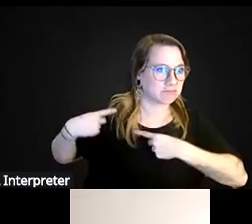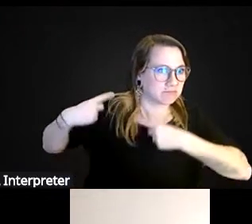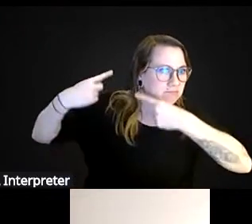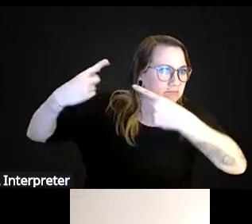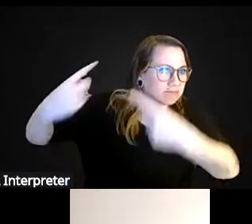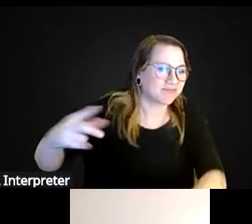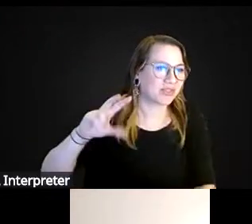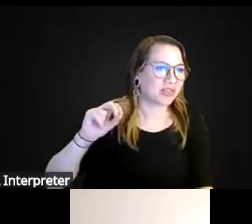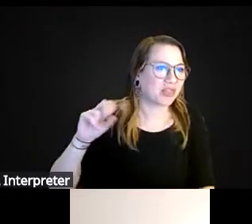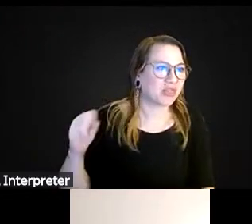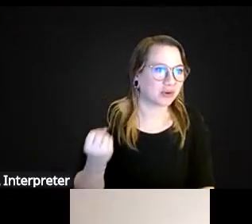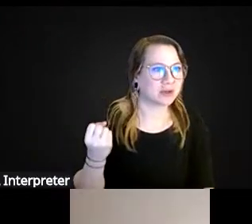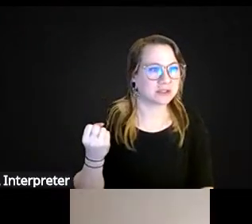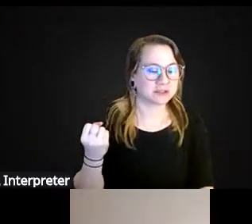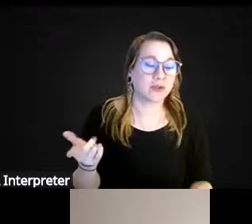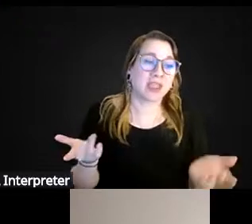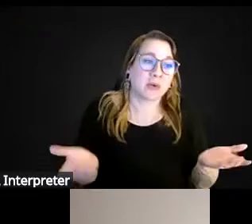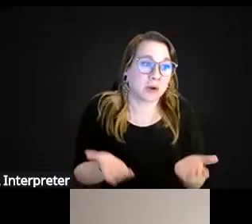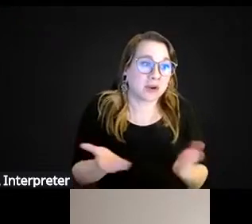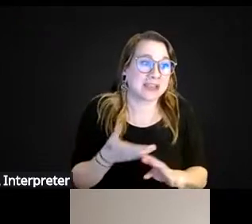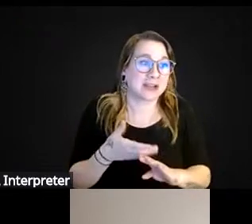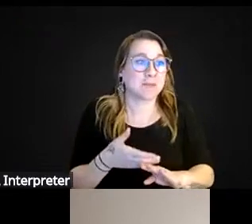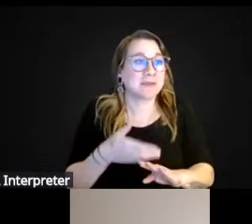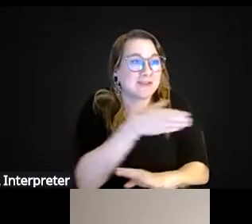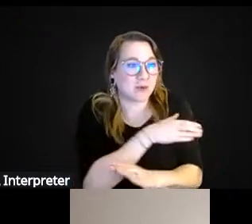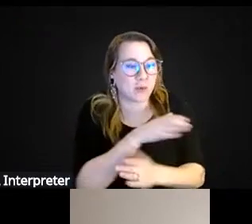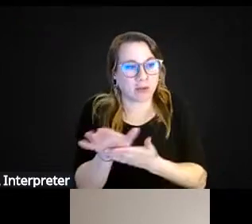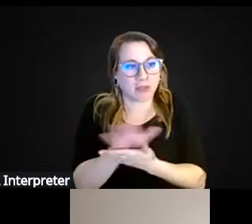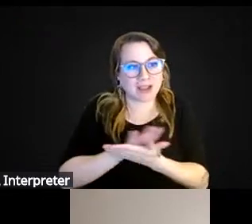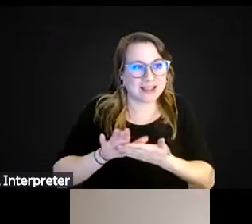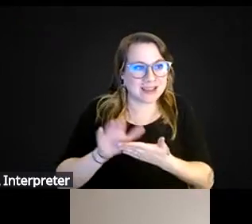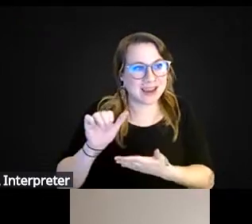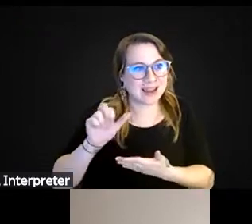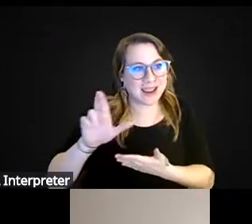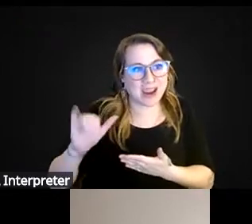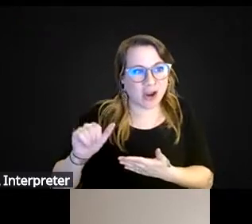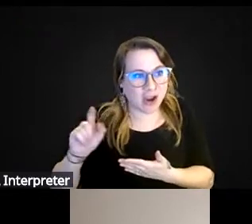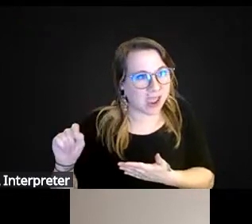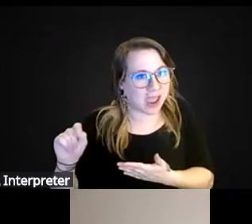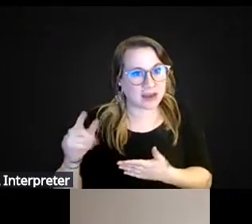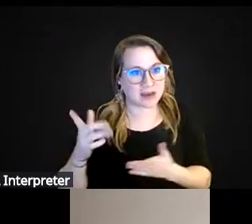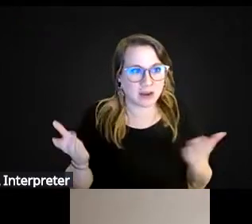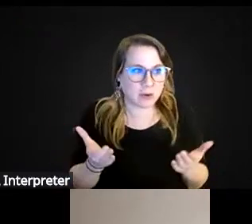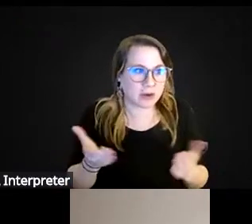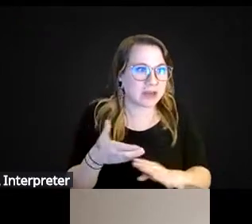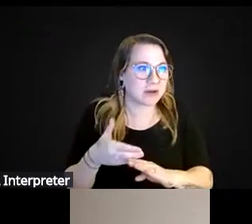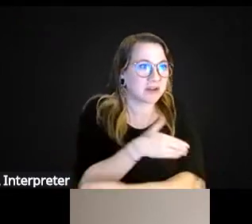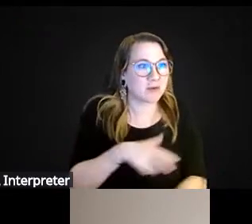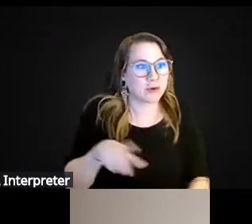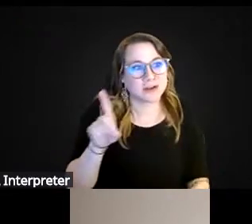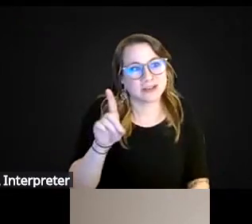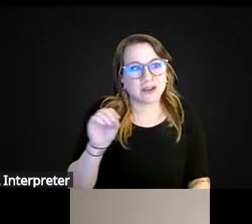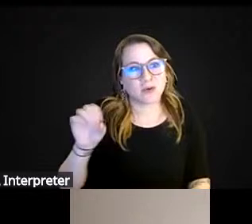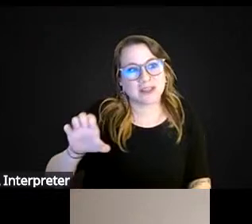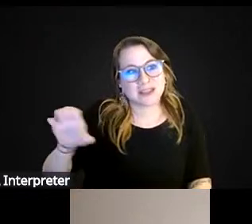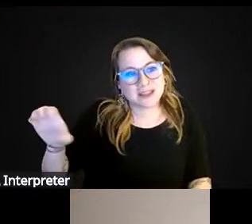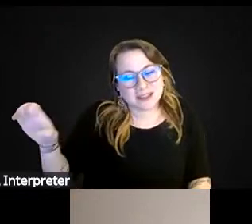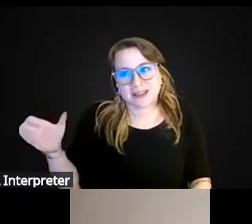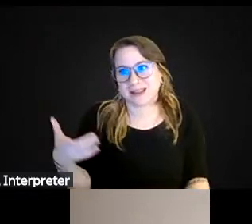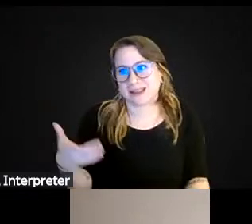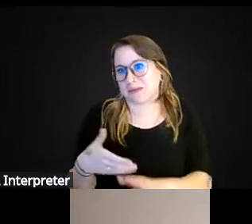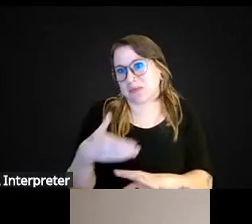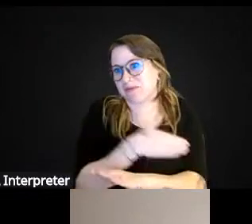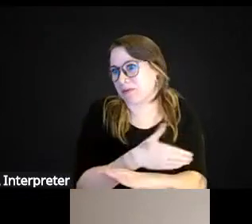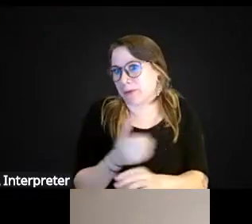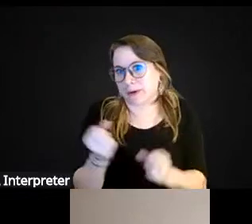So they were here before the Clean Air Act. They were here before DOEE. They were here before a